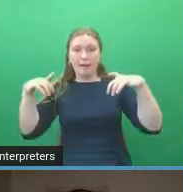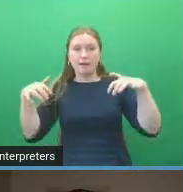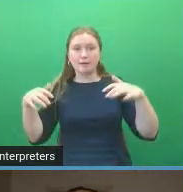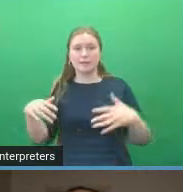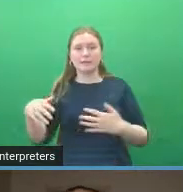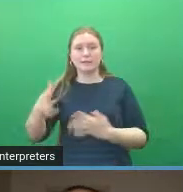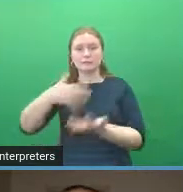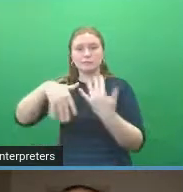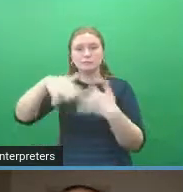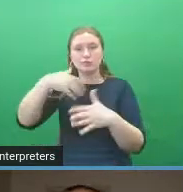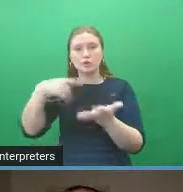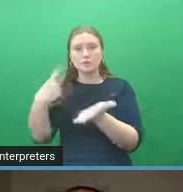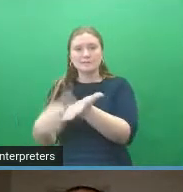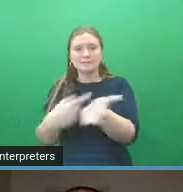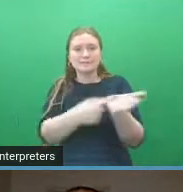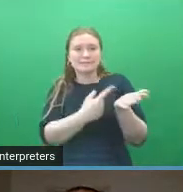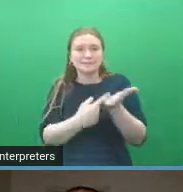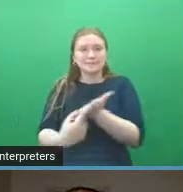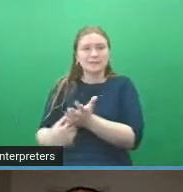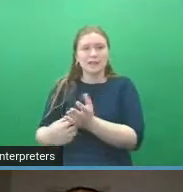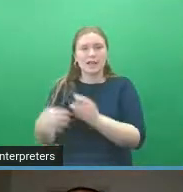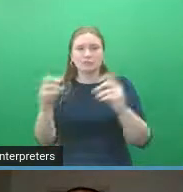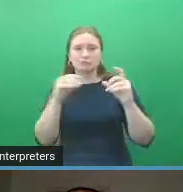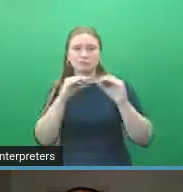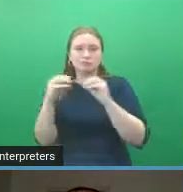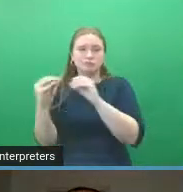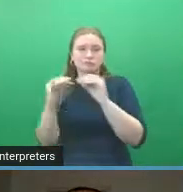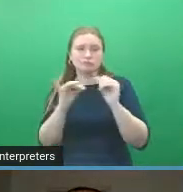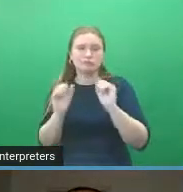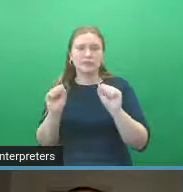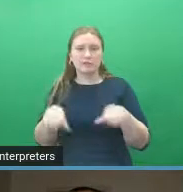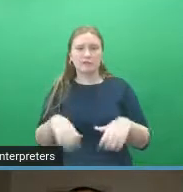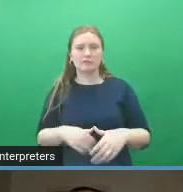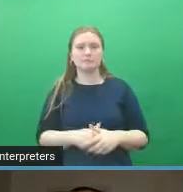hard one, in your online programs and events.